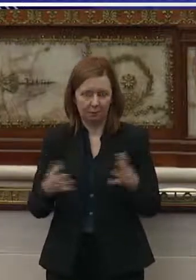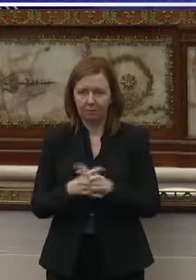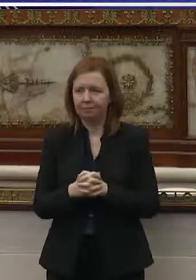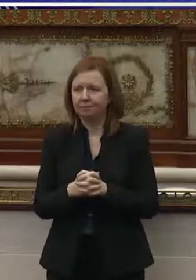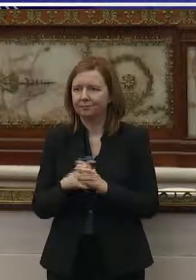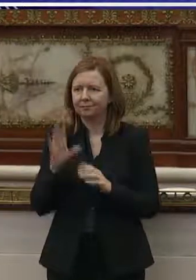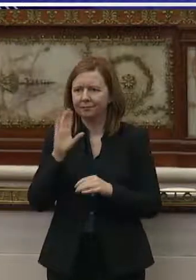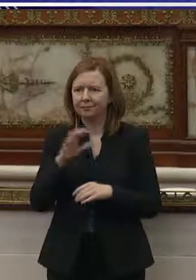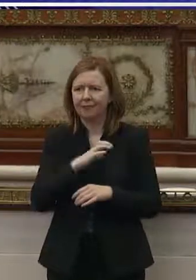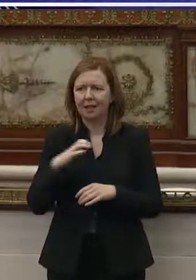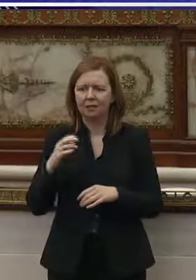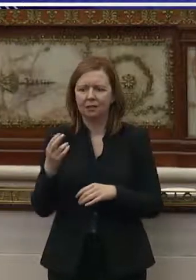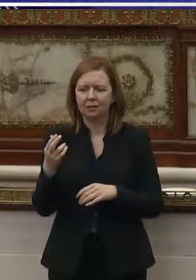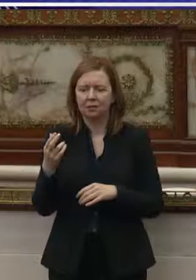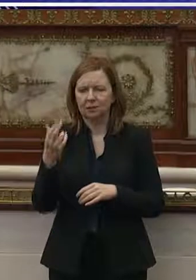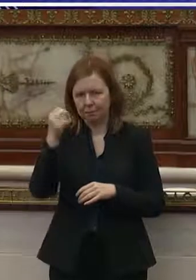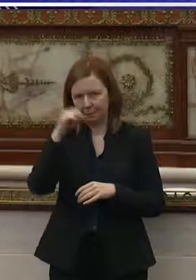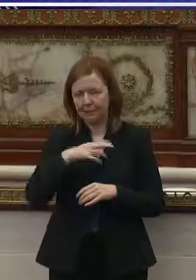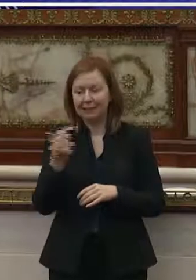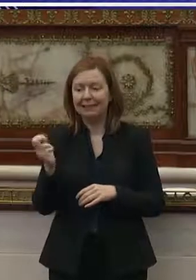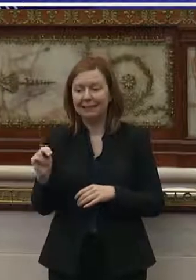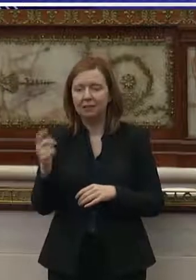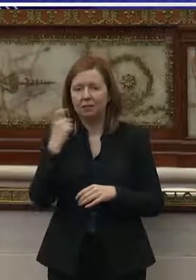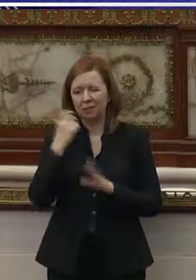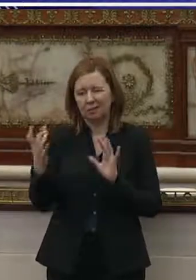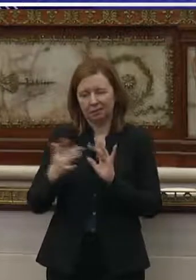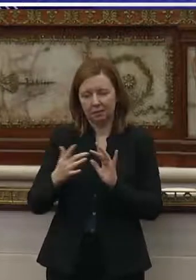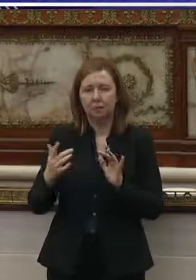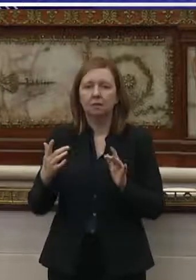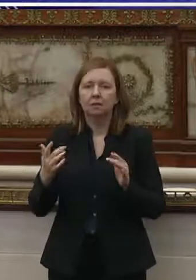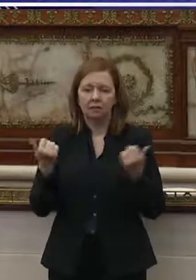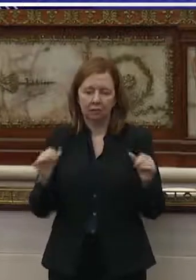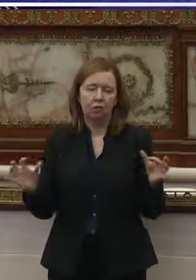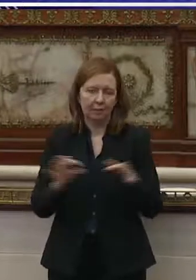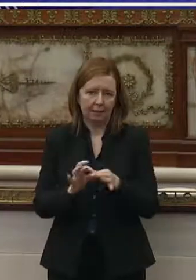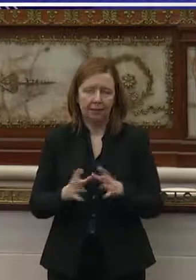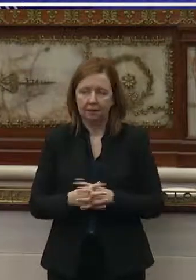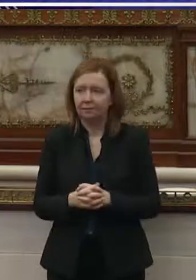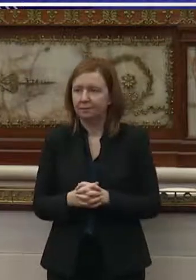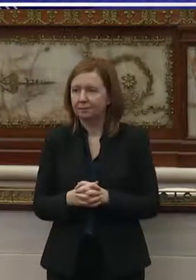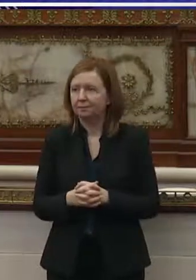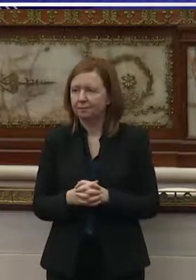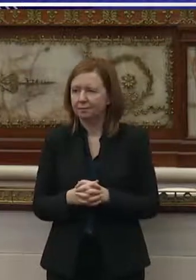that Councilman Heenan is just reached out and is trying to connect.